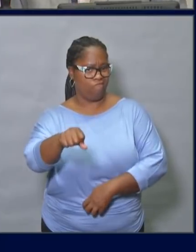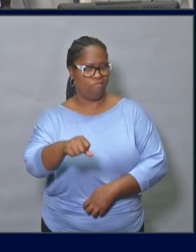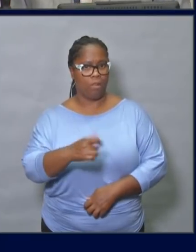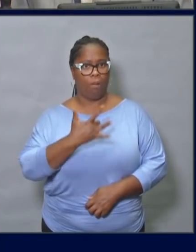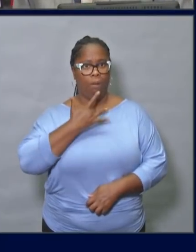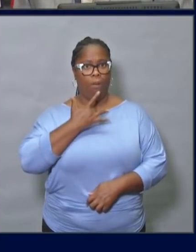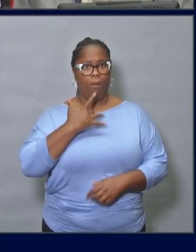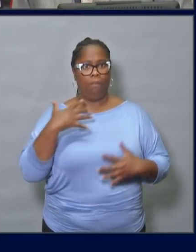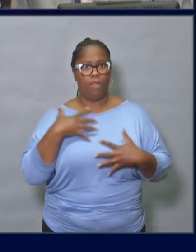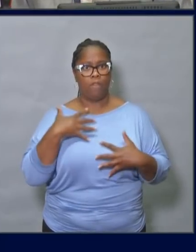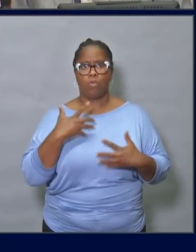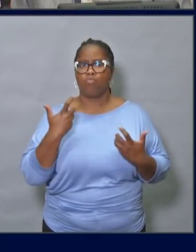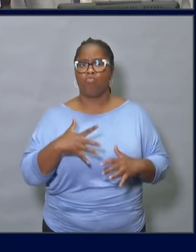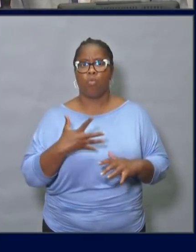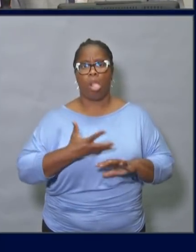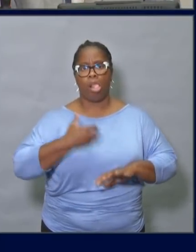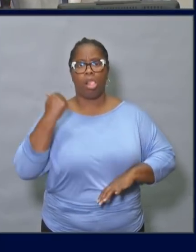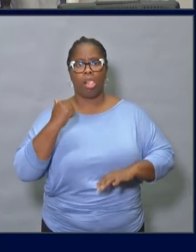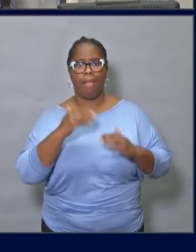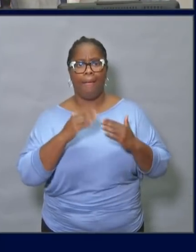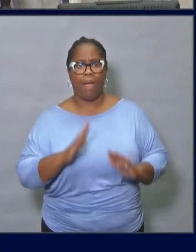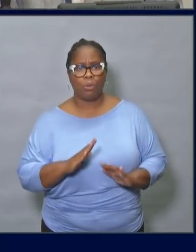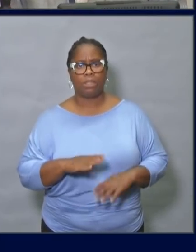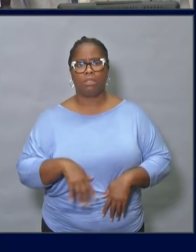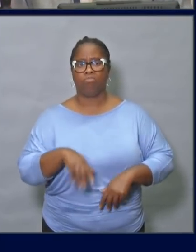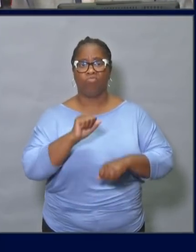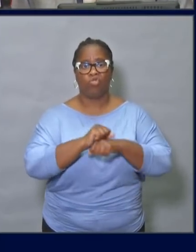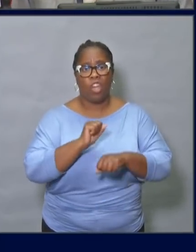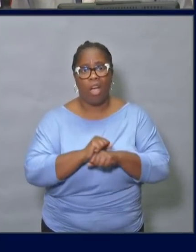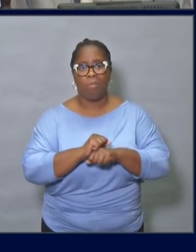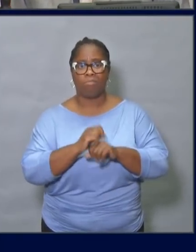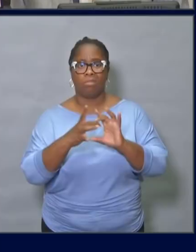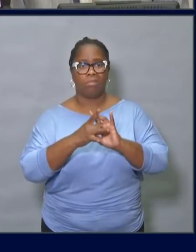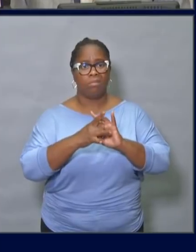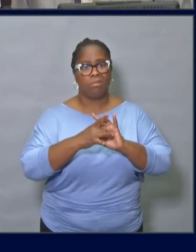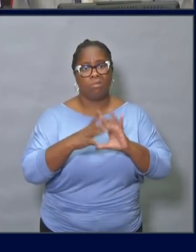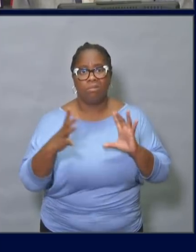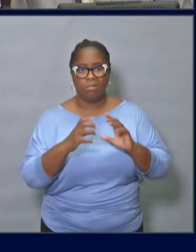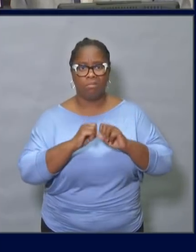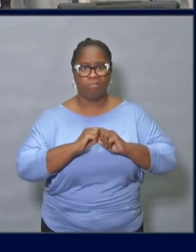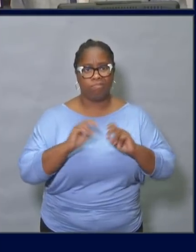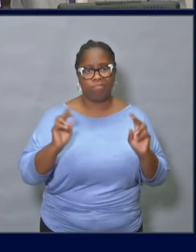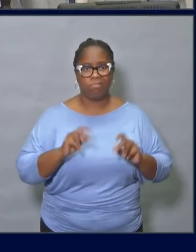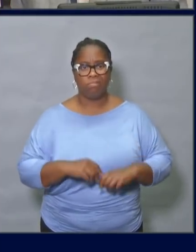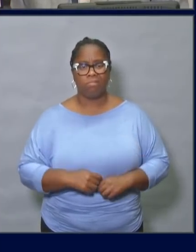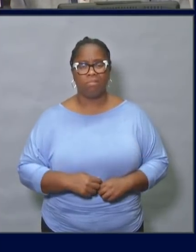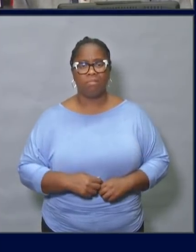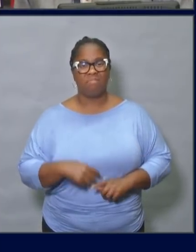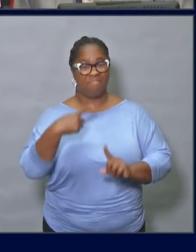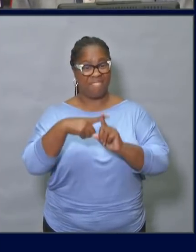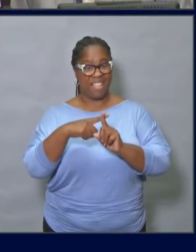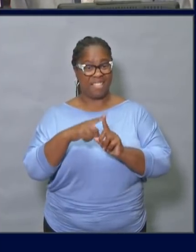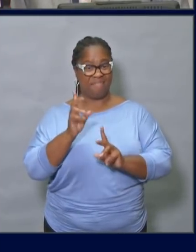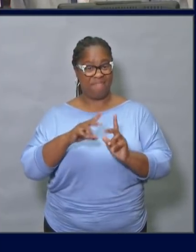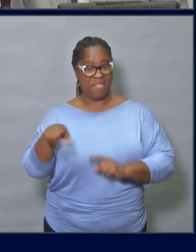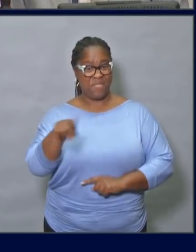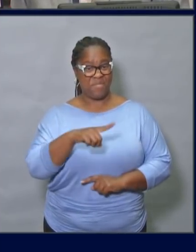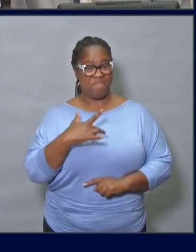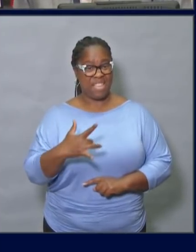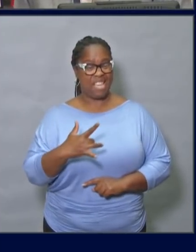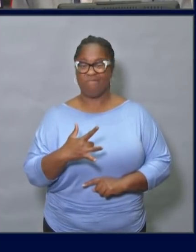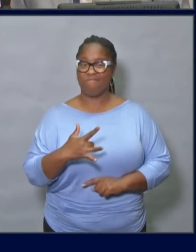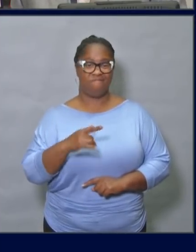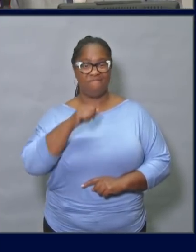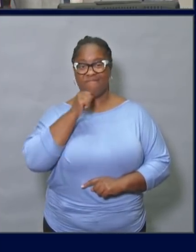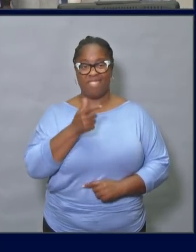housing, their jobs, and their relationships. There is also likely an inherent distrust of providing anybody with